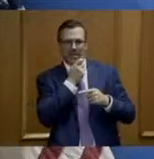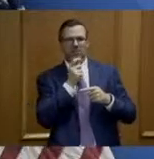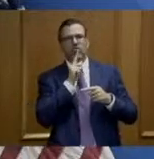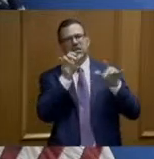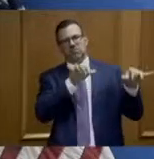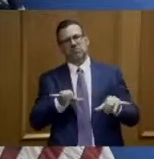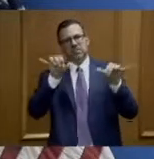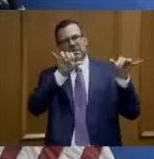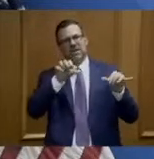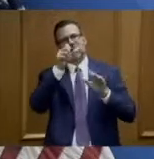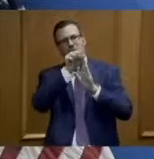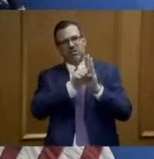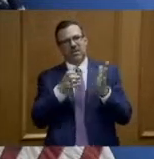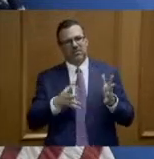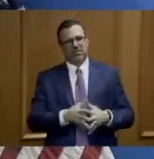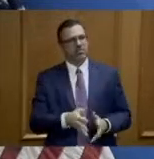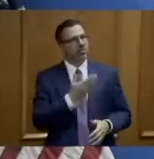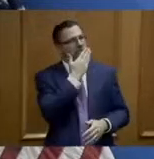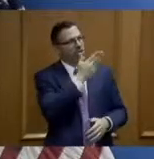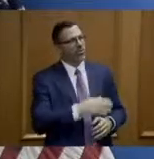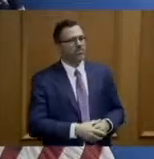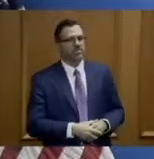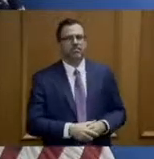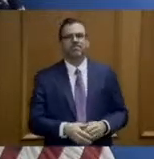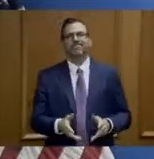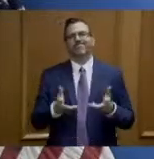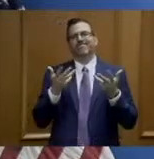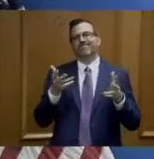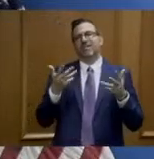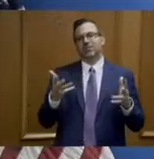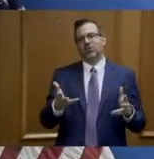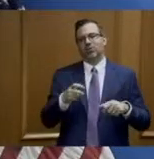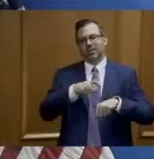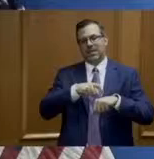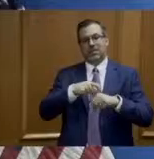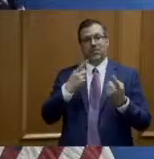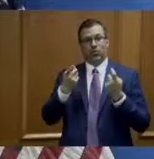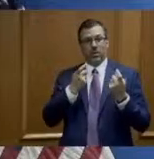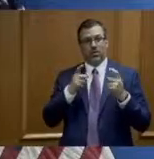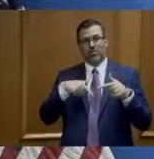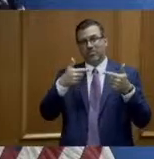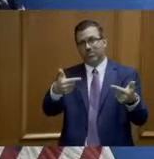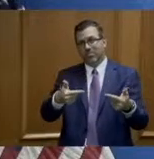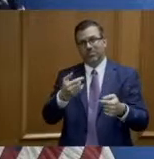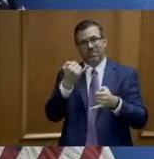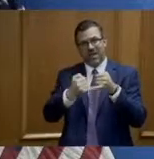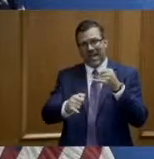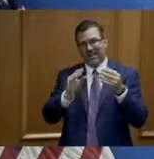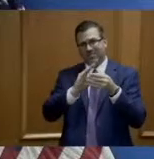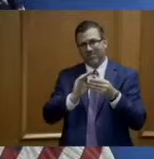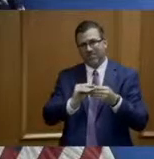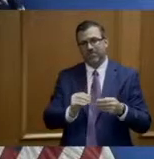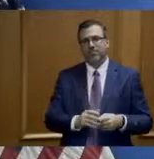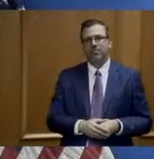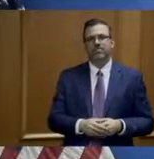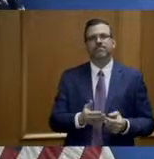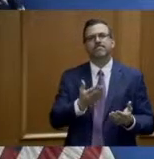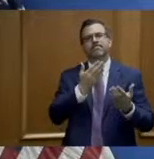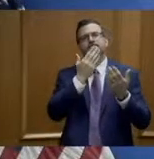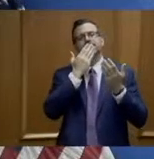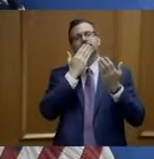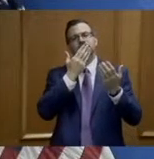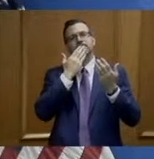Thank you. That's all the time we have for questions today, Governor, if you'd like to make a closing statement. Thanks again for joining